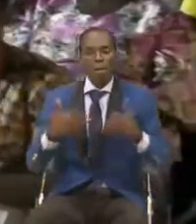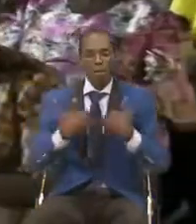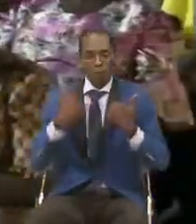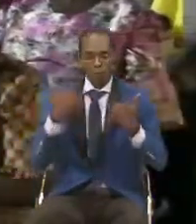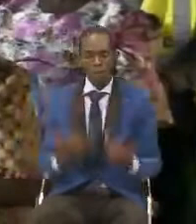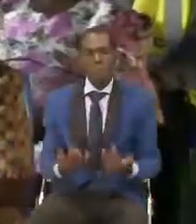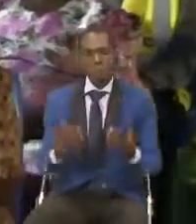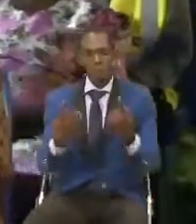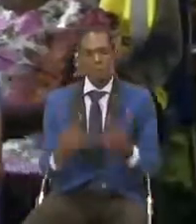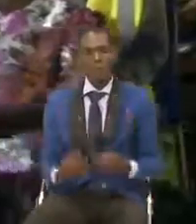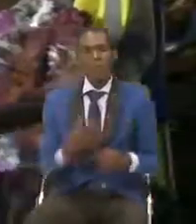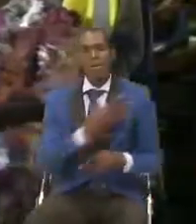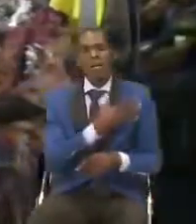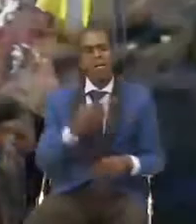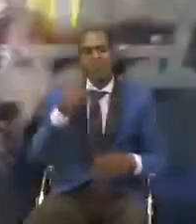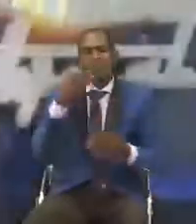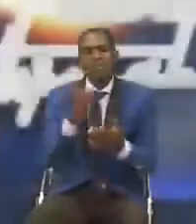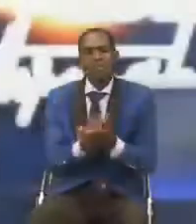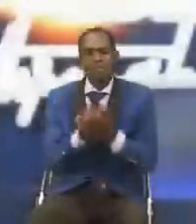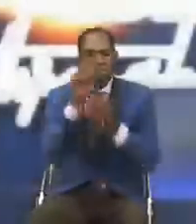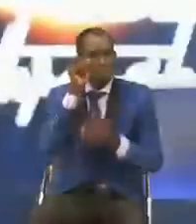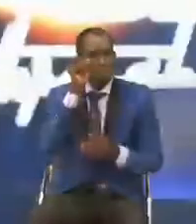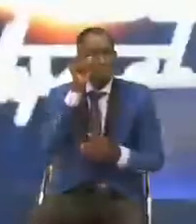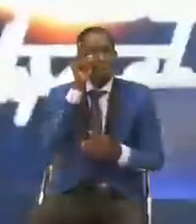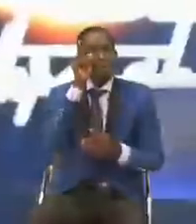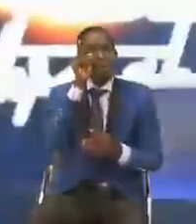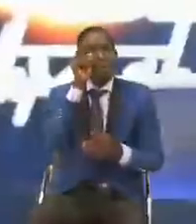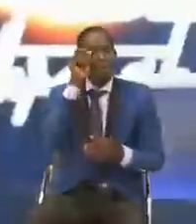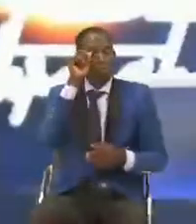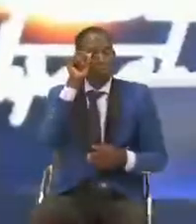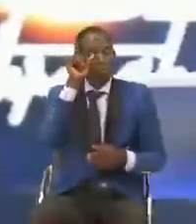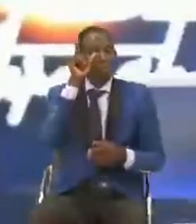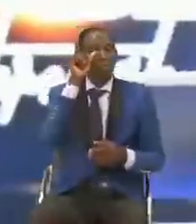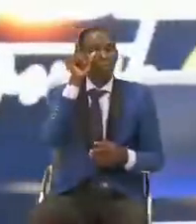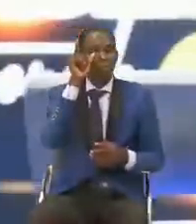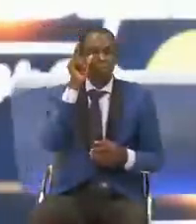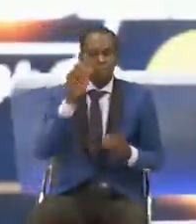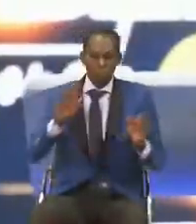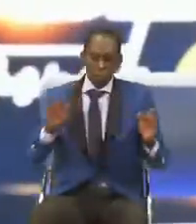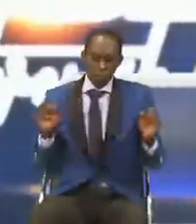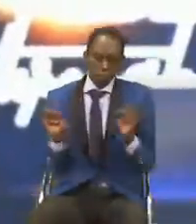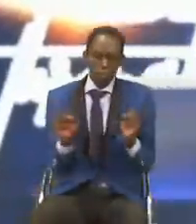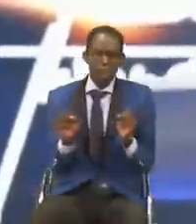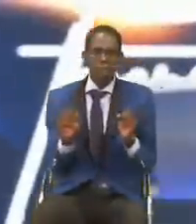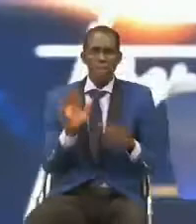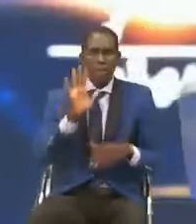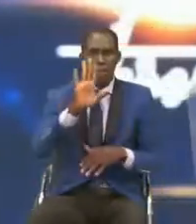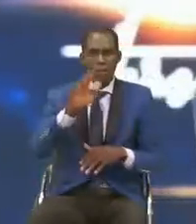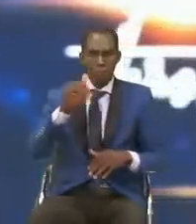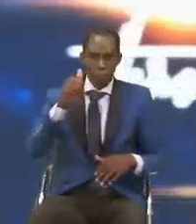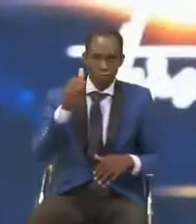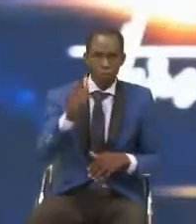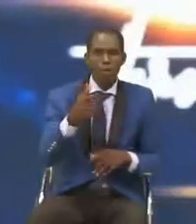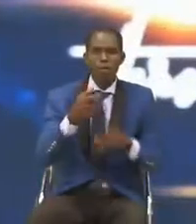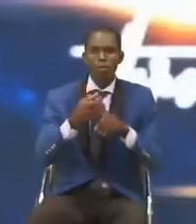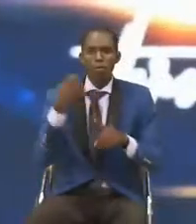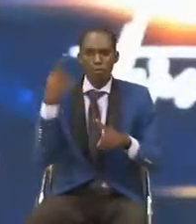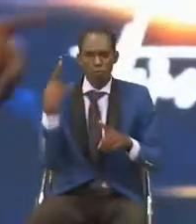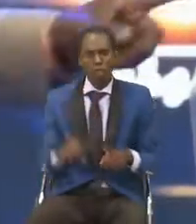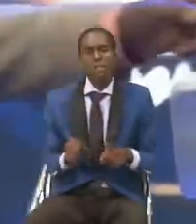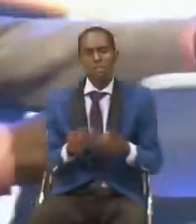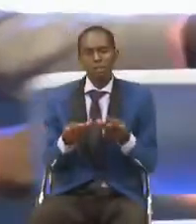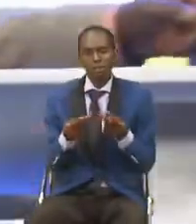the time of power manifestation has now come. And he says, awake,